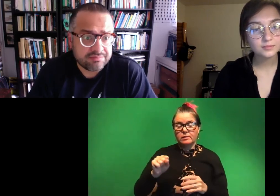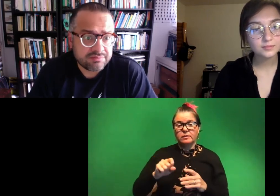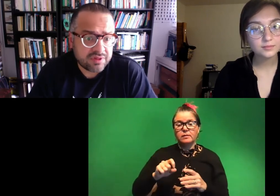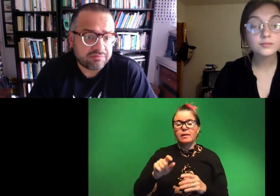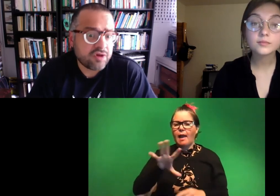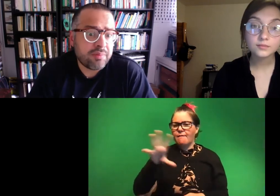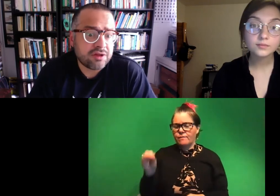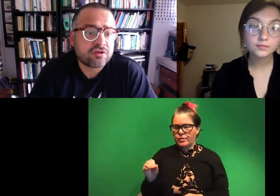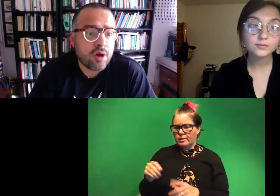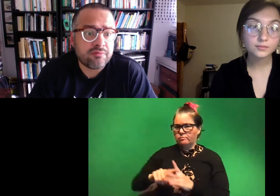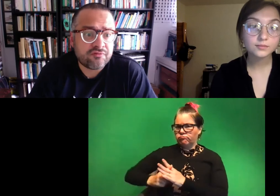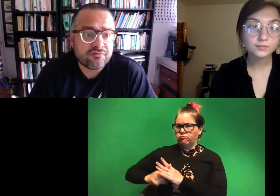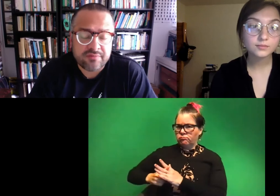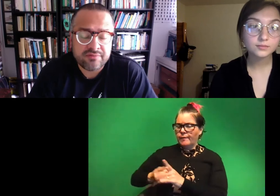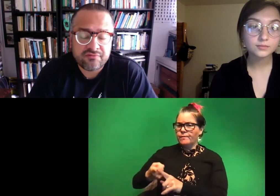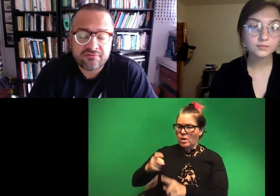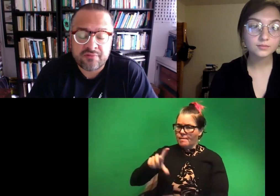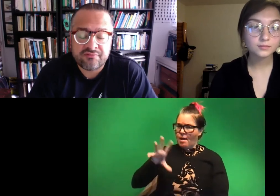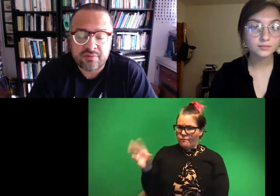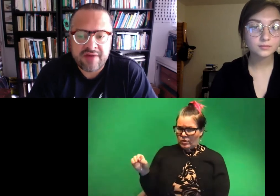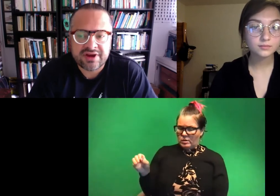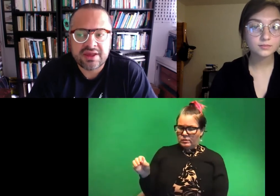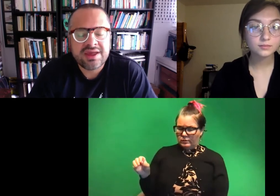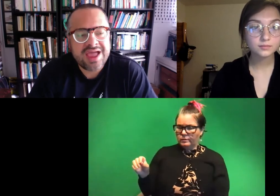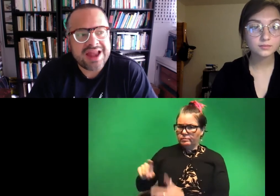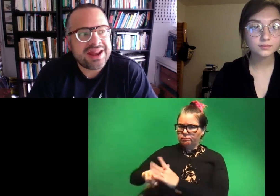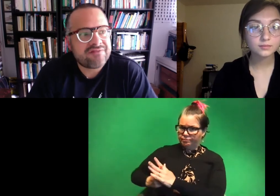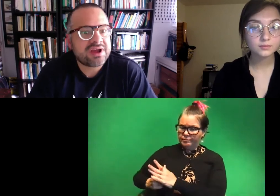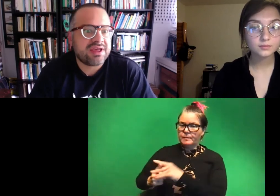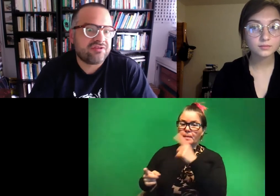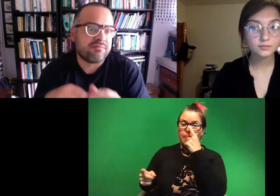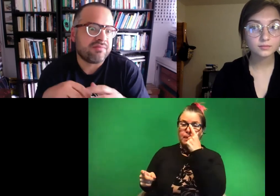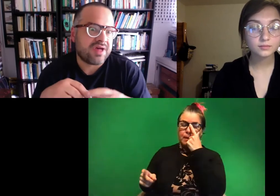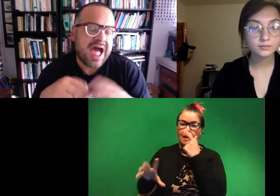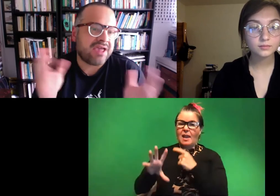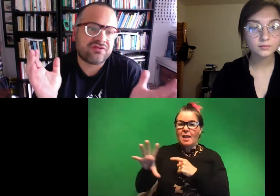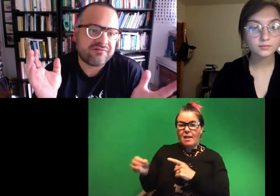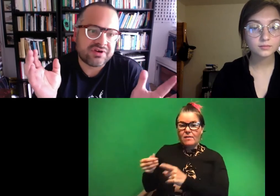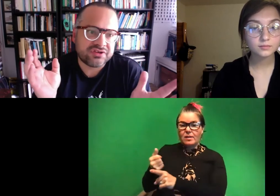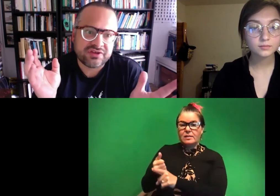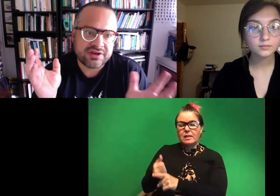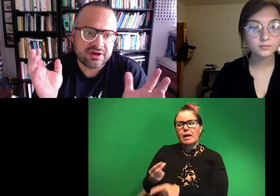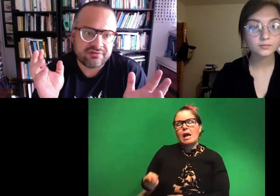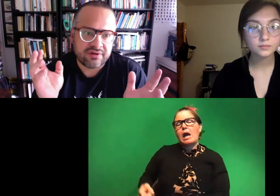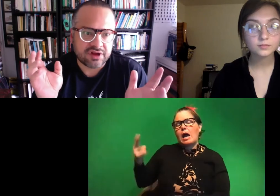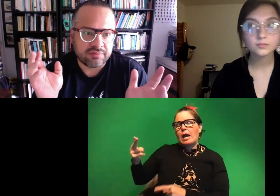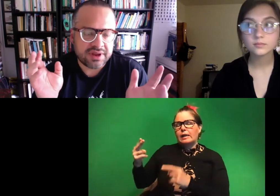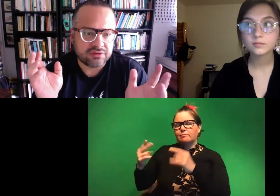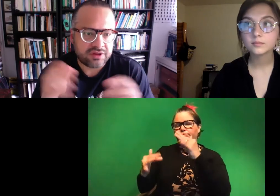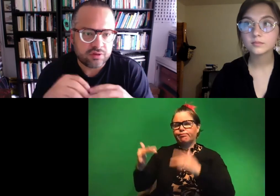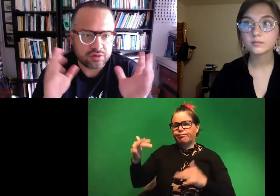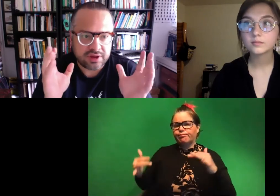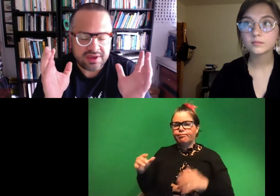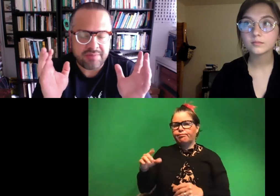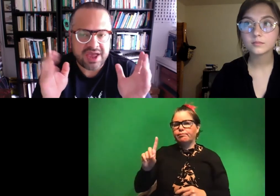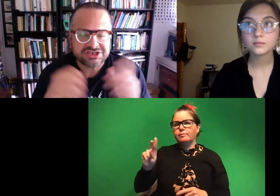Africa. The dung beetles come from Africa. And in Africa is the highest diversity of dung beetles